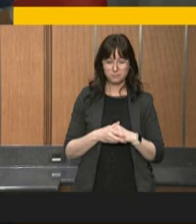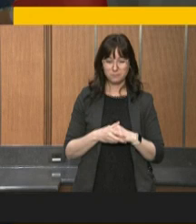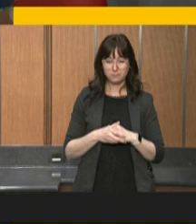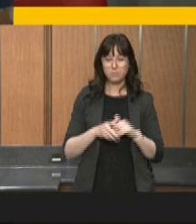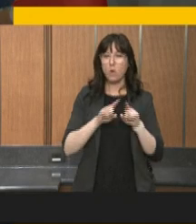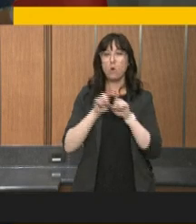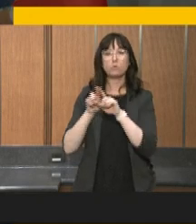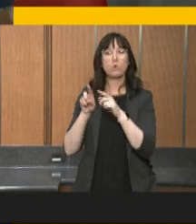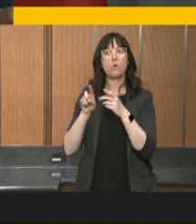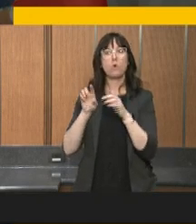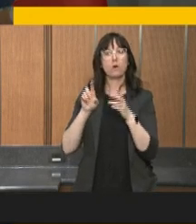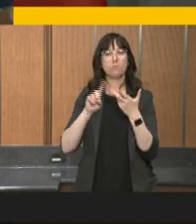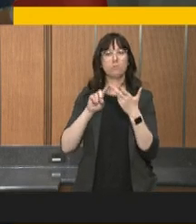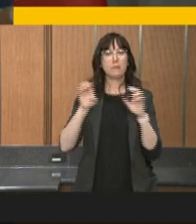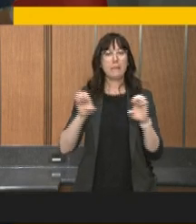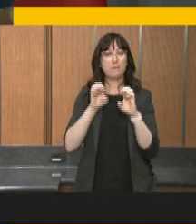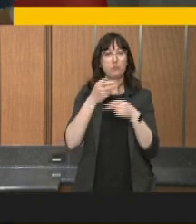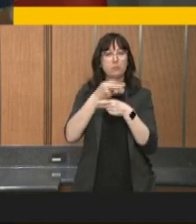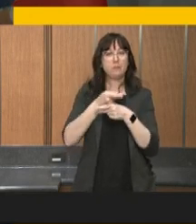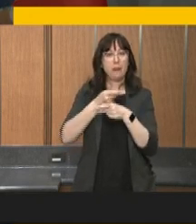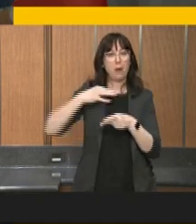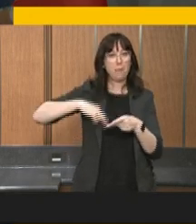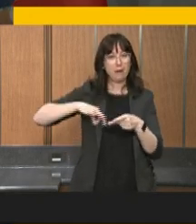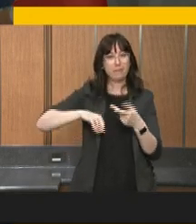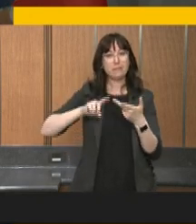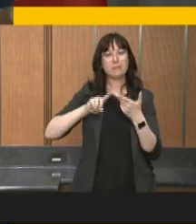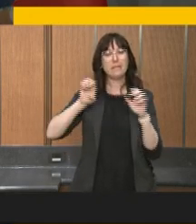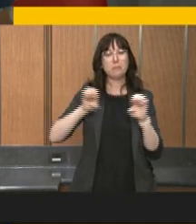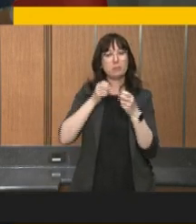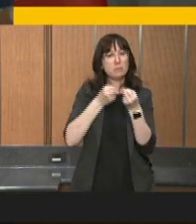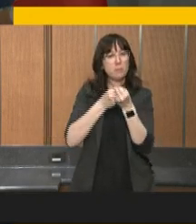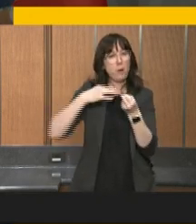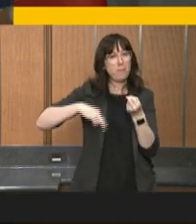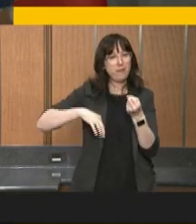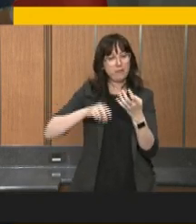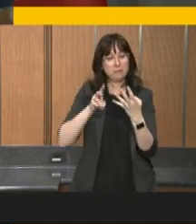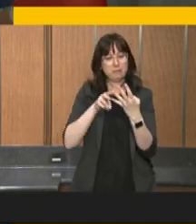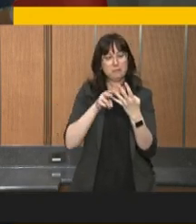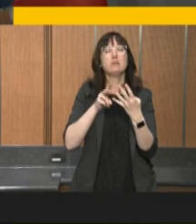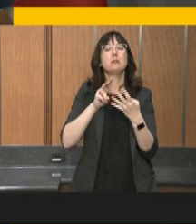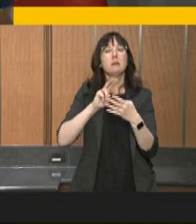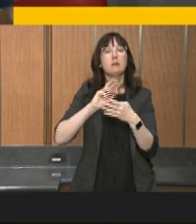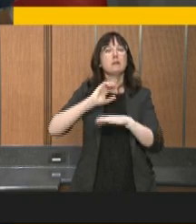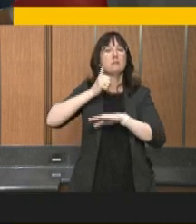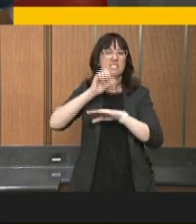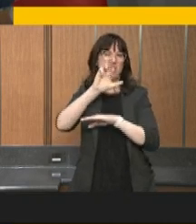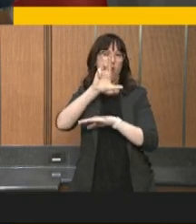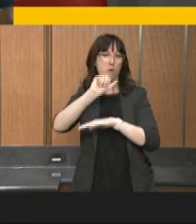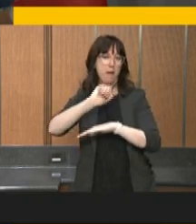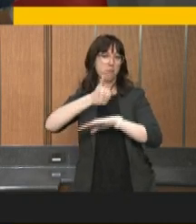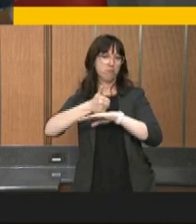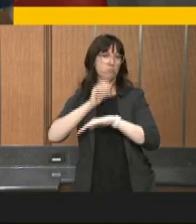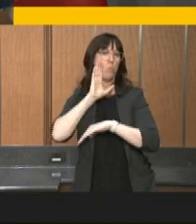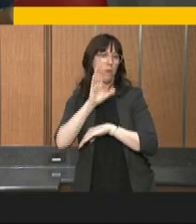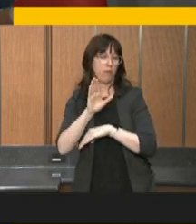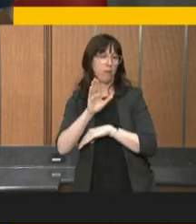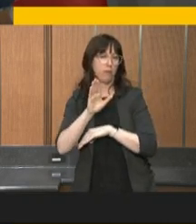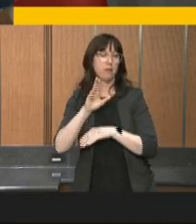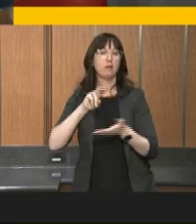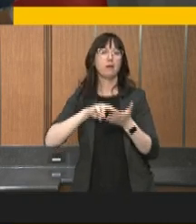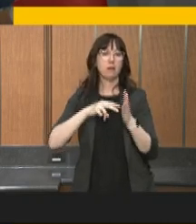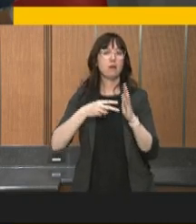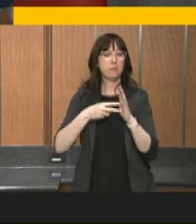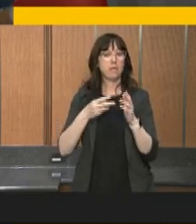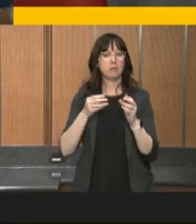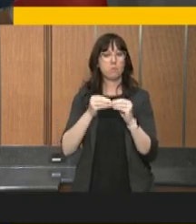care benefit and the emergency support benefit. Those two benefits will be set up by the CRA, which has the ability to act much